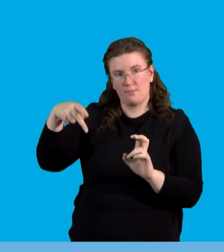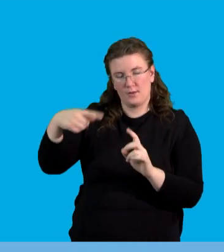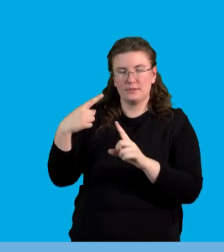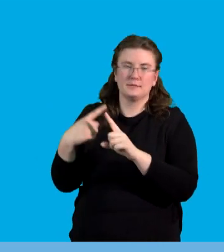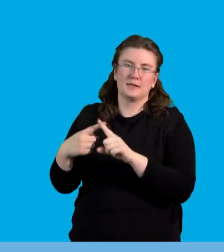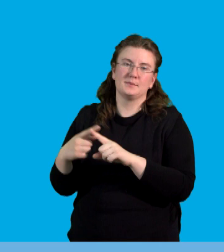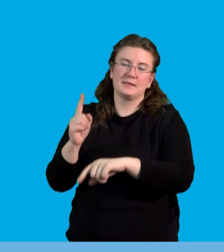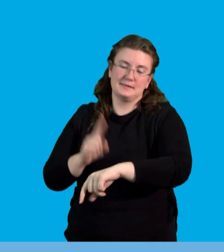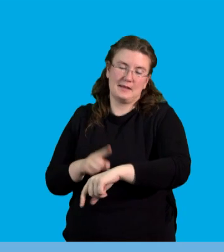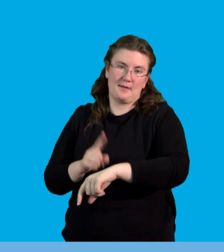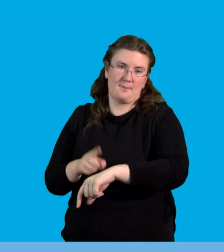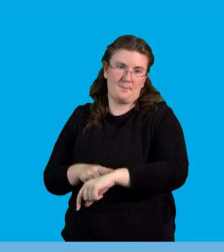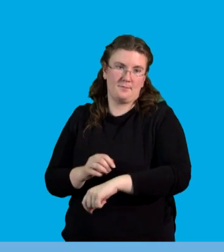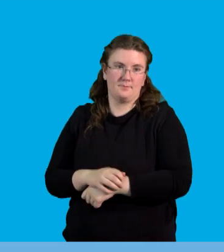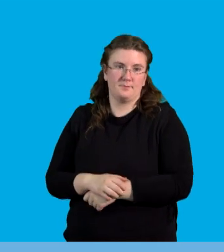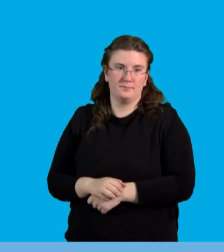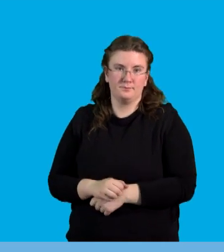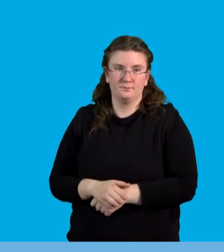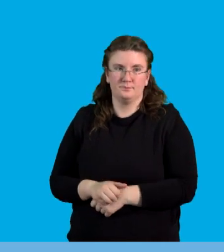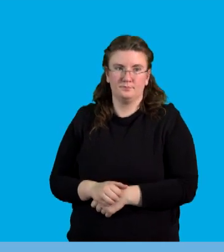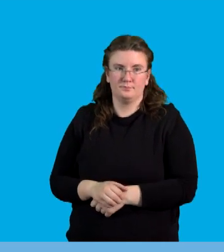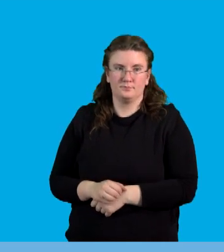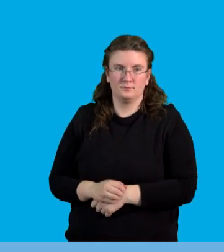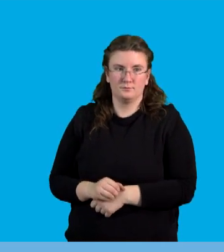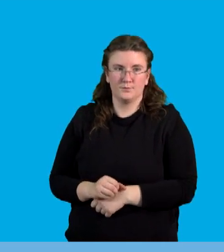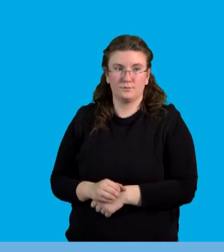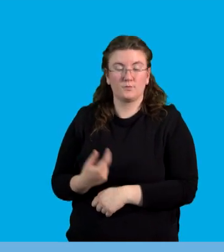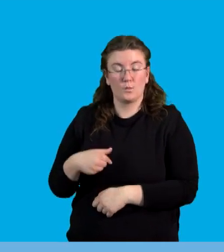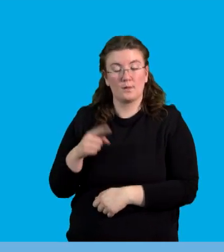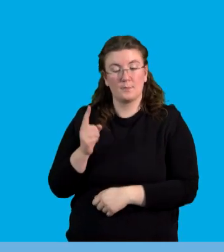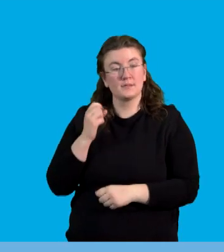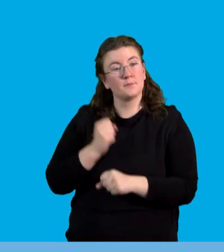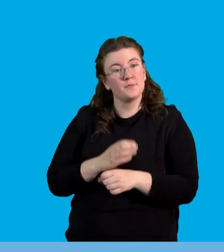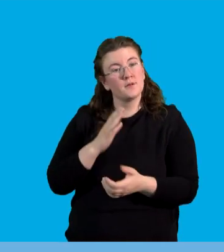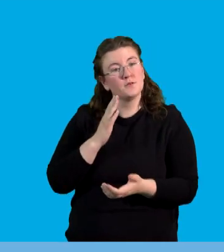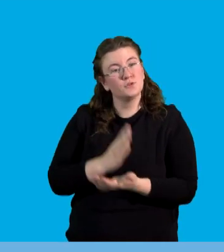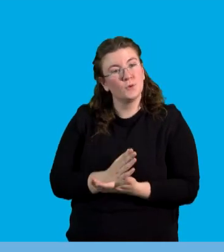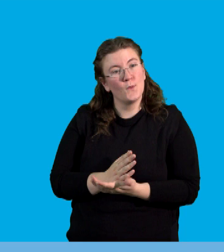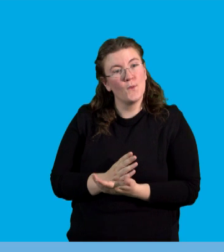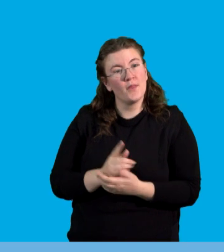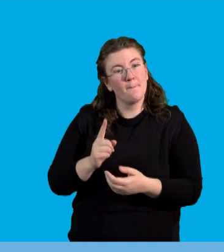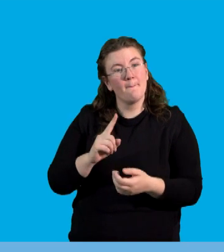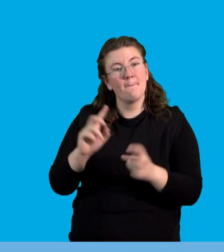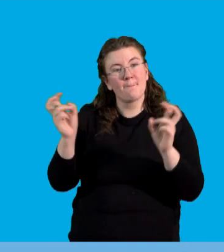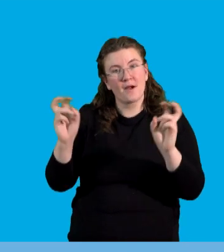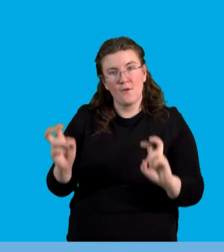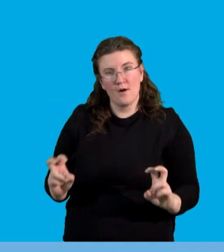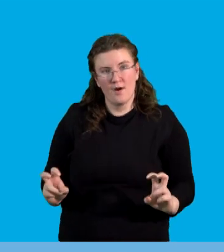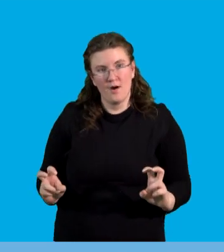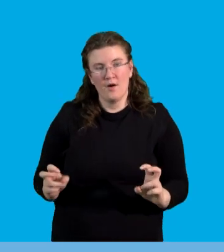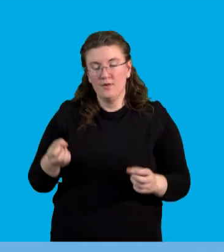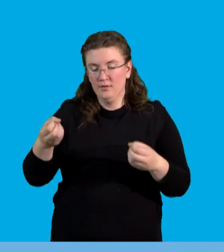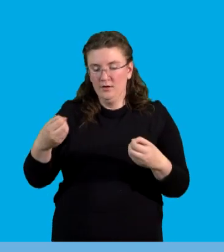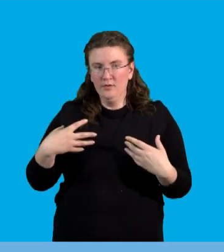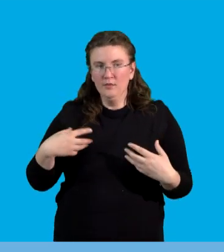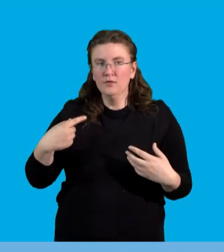which it was in use. So we need to make sure that our wattage, our power rating that is given